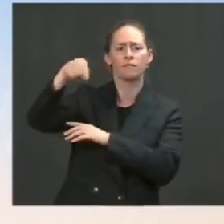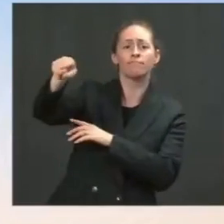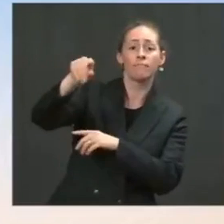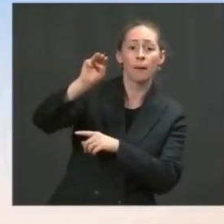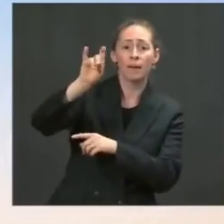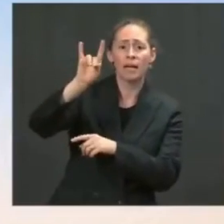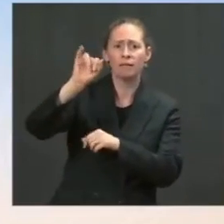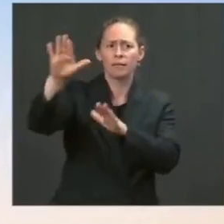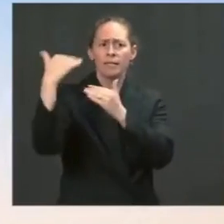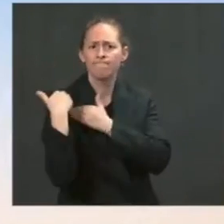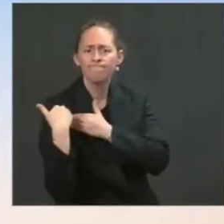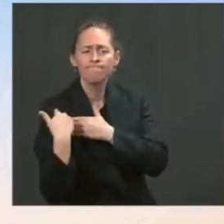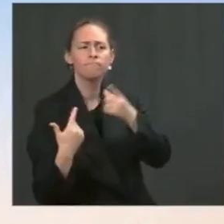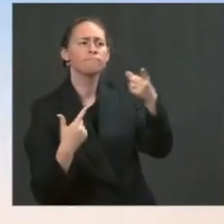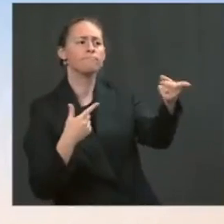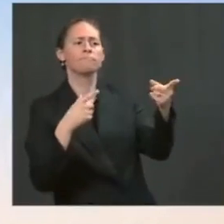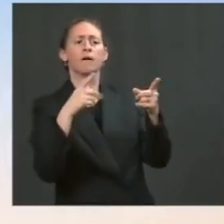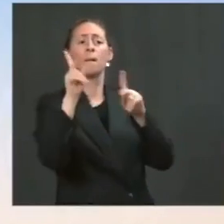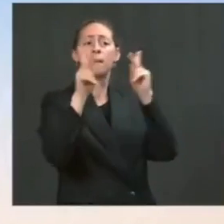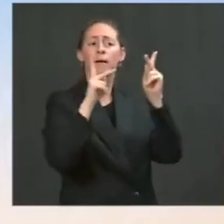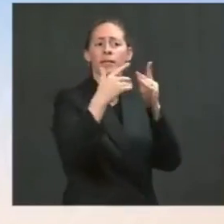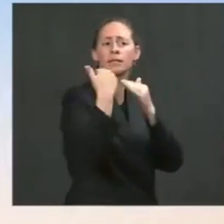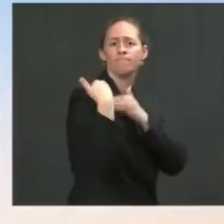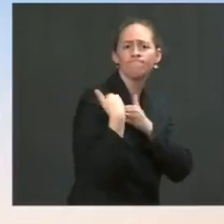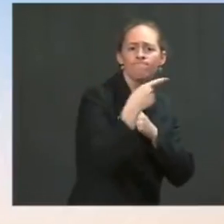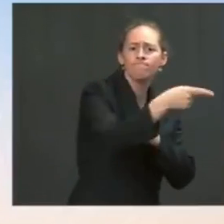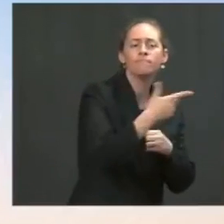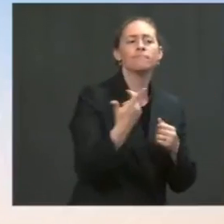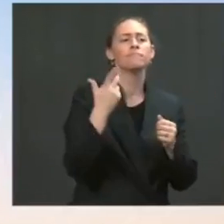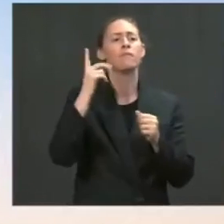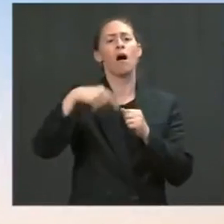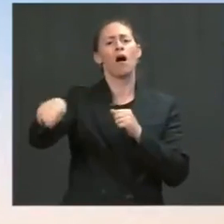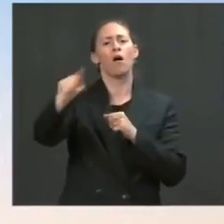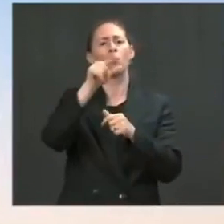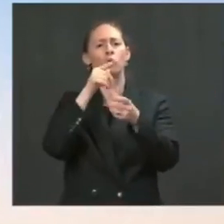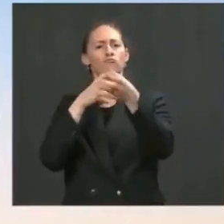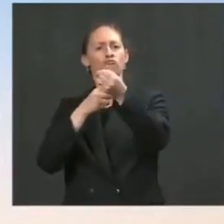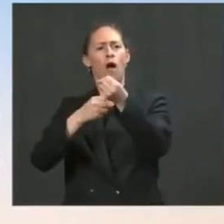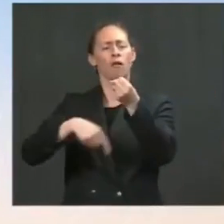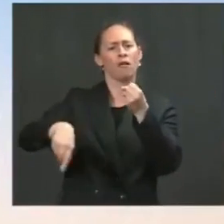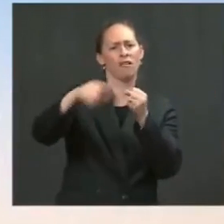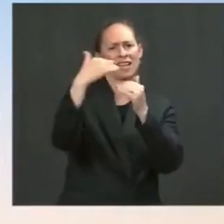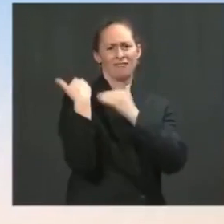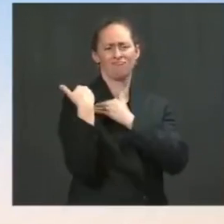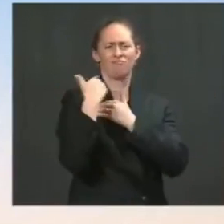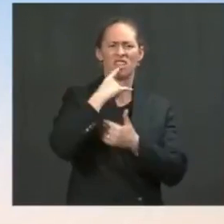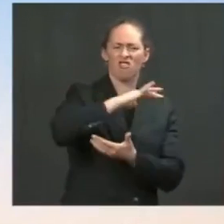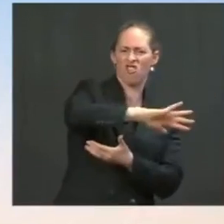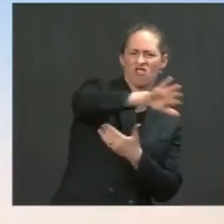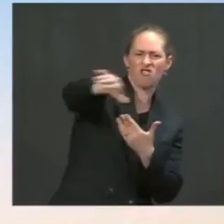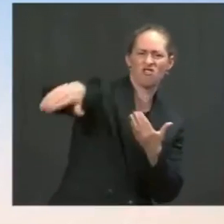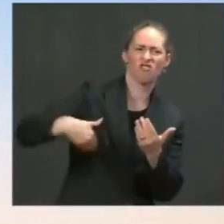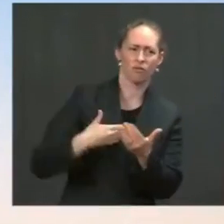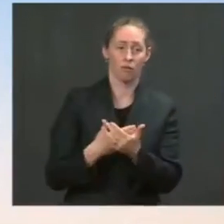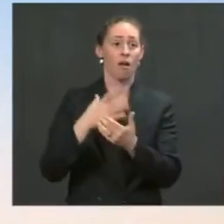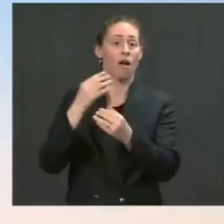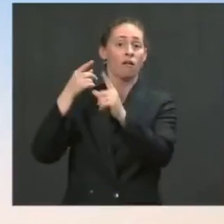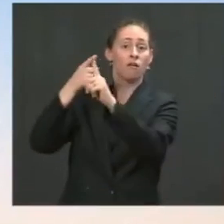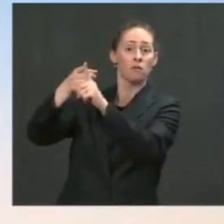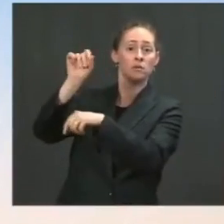are trusted voices in communities around the country. That has a broad definition. Social media platforms is one of them. And as we